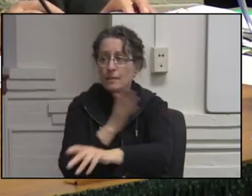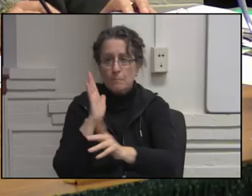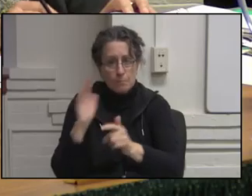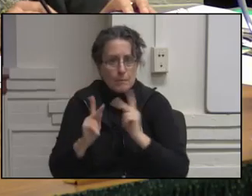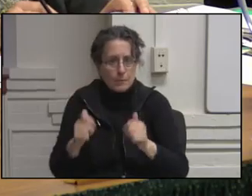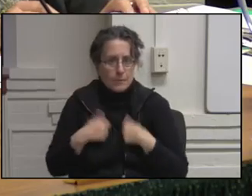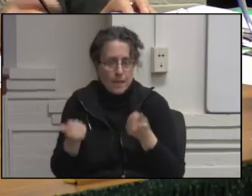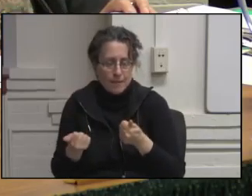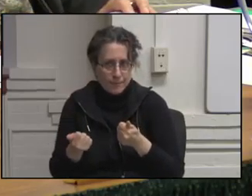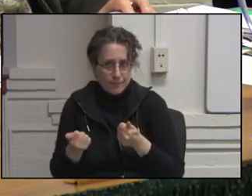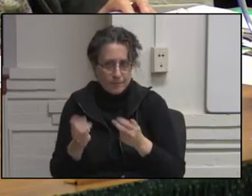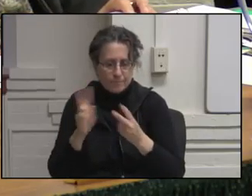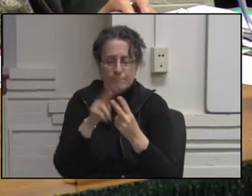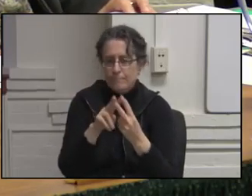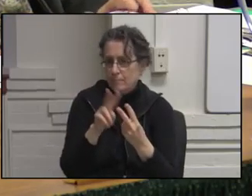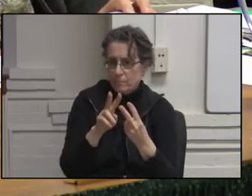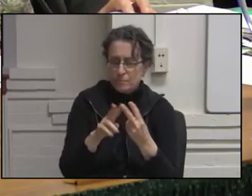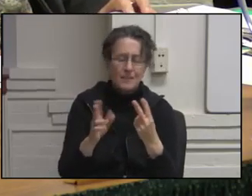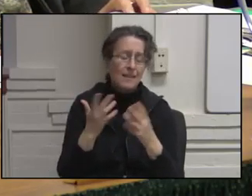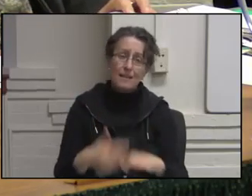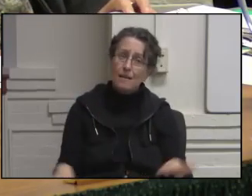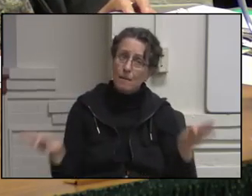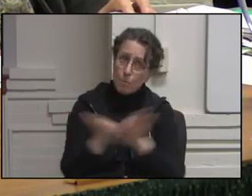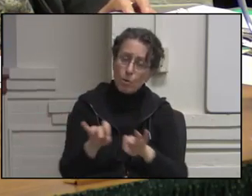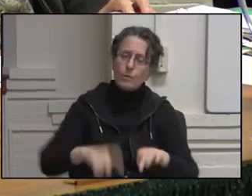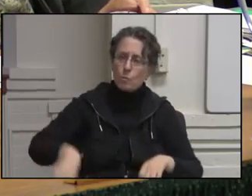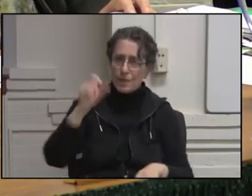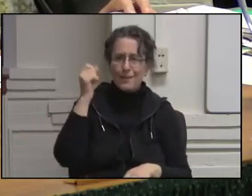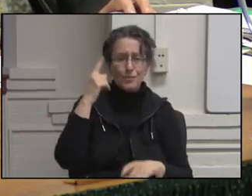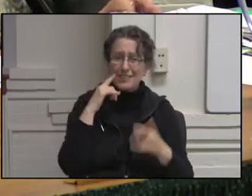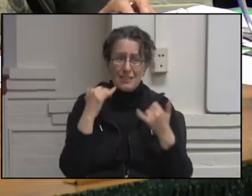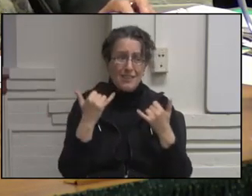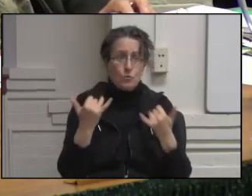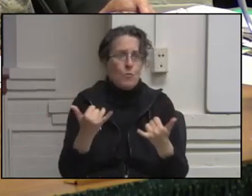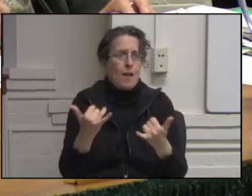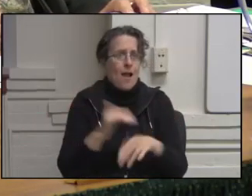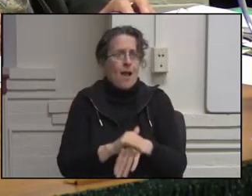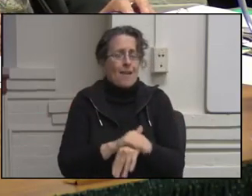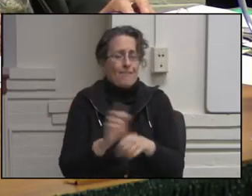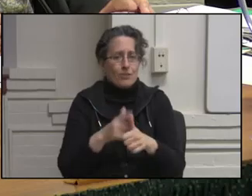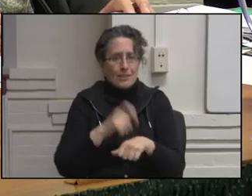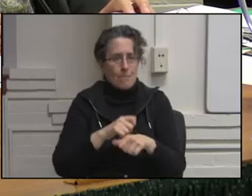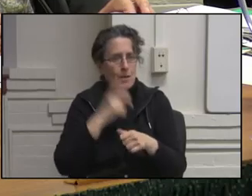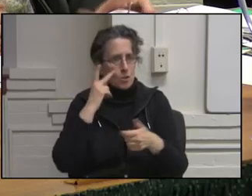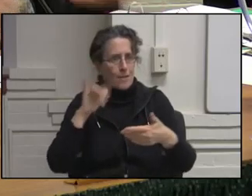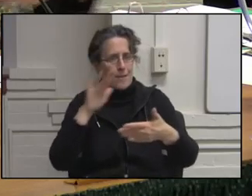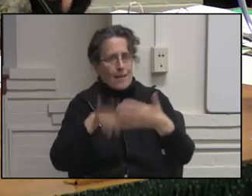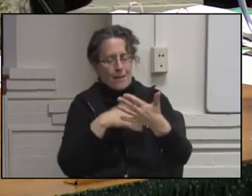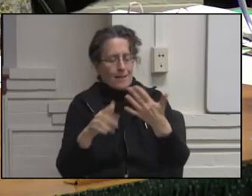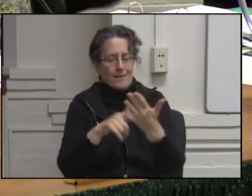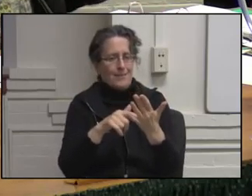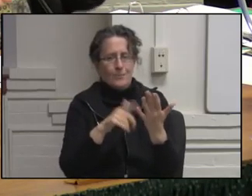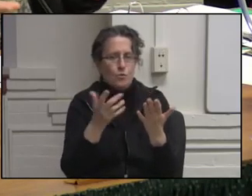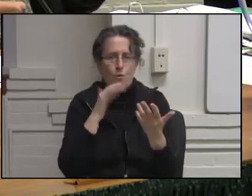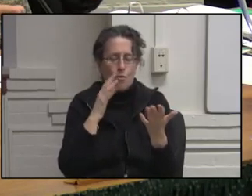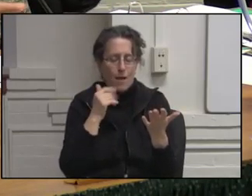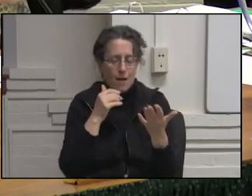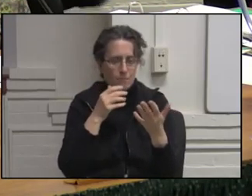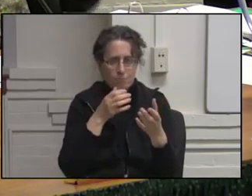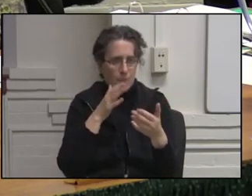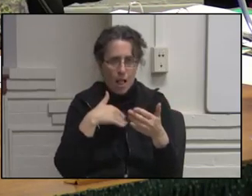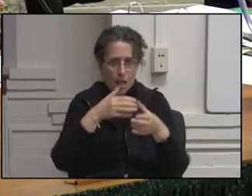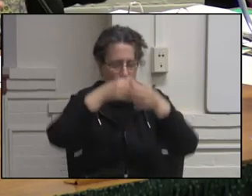about, because this chart was just presented in, it's the first time I've seen it, and it seems to be, this idea